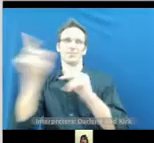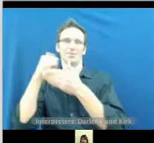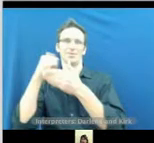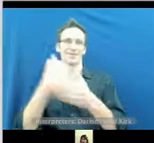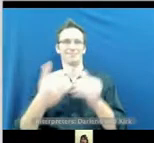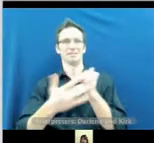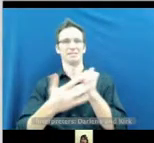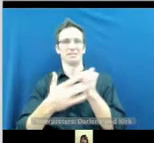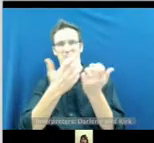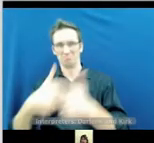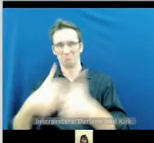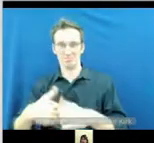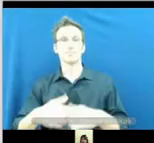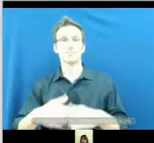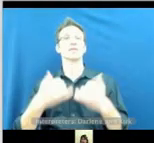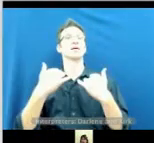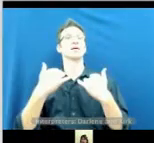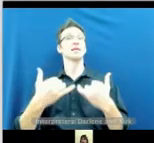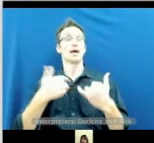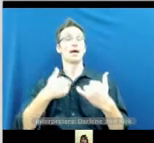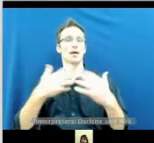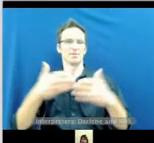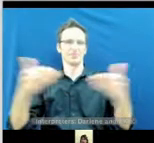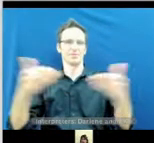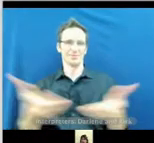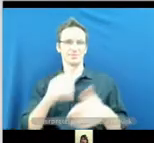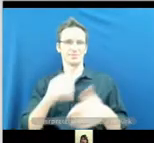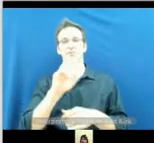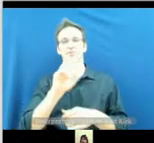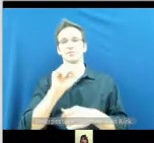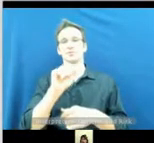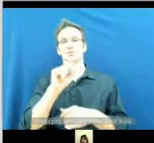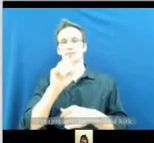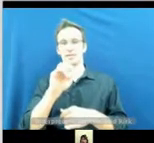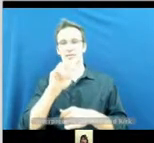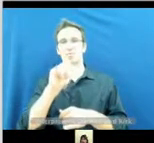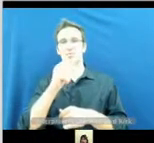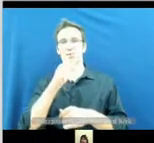like to introduce Susan Morrow.